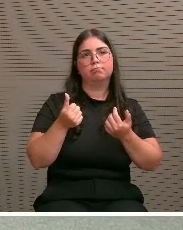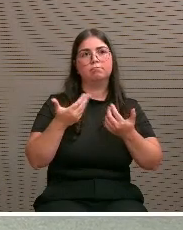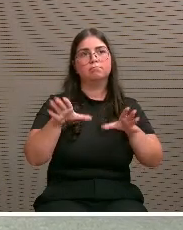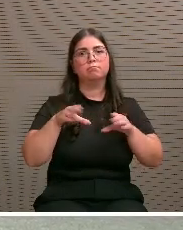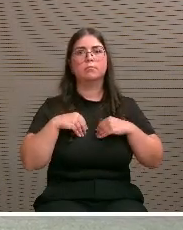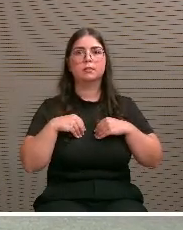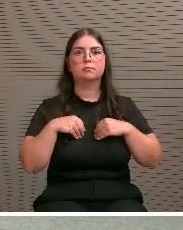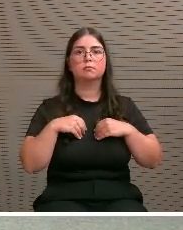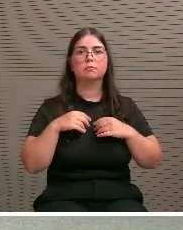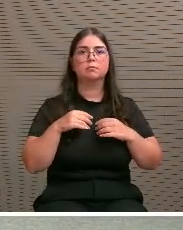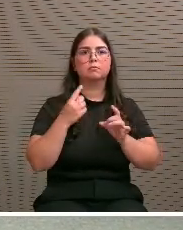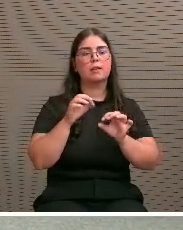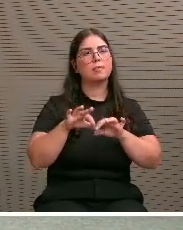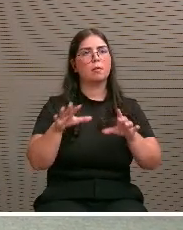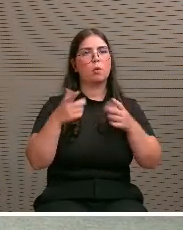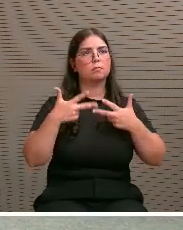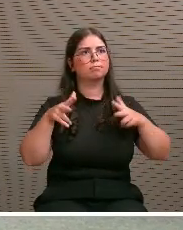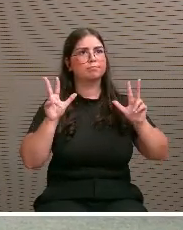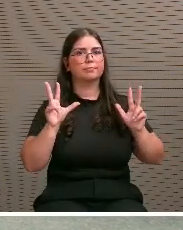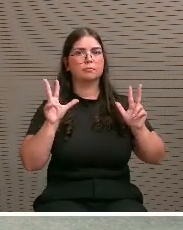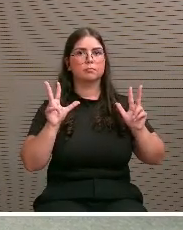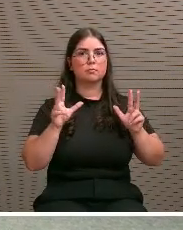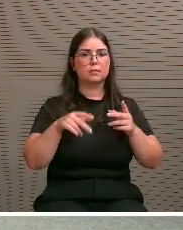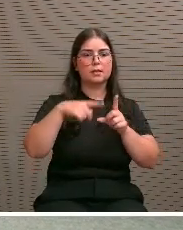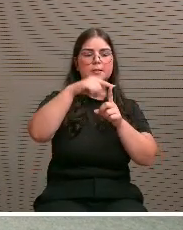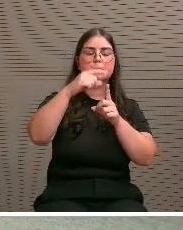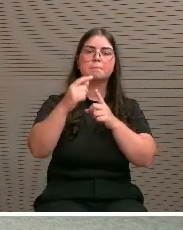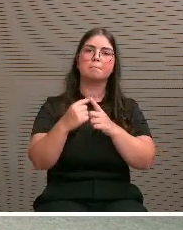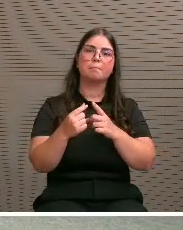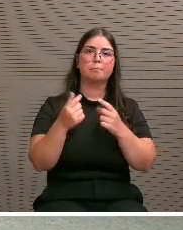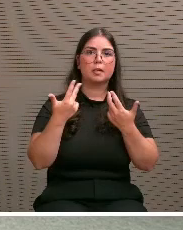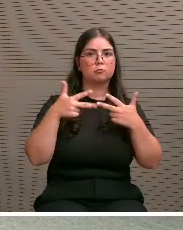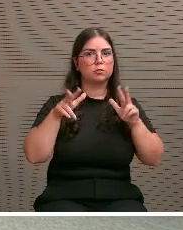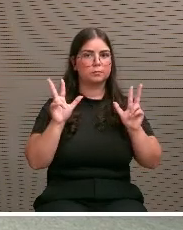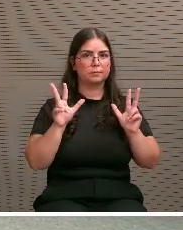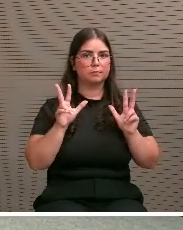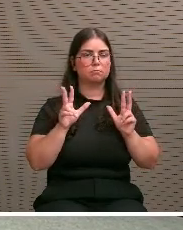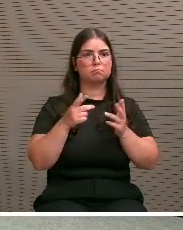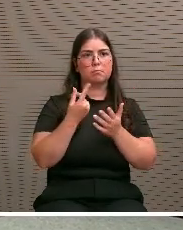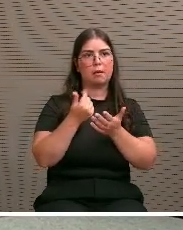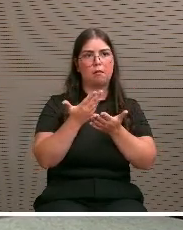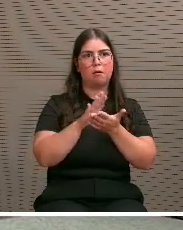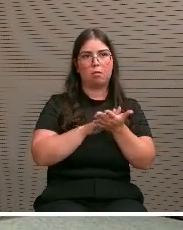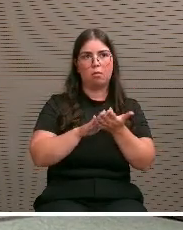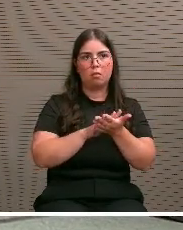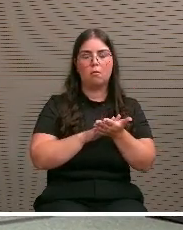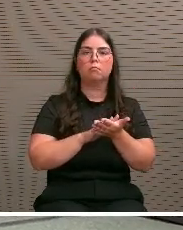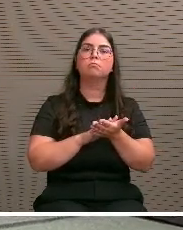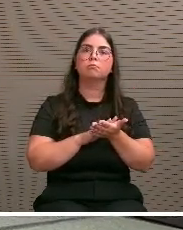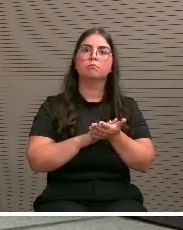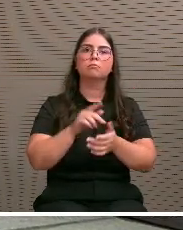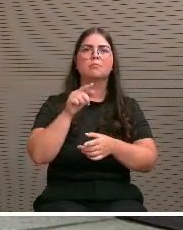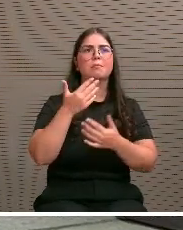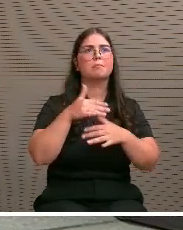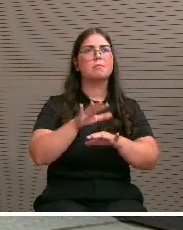But it's a GMO. And Greenpeace recognized that this was a problem, because if this is allowed,